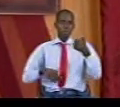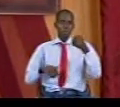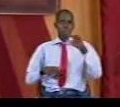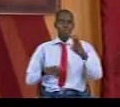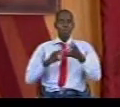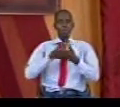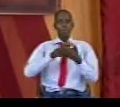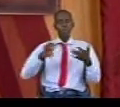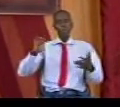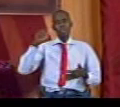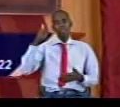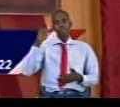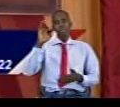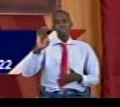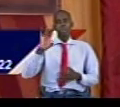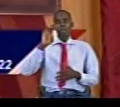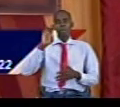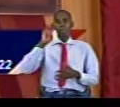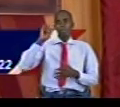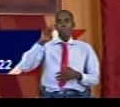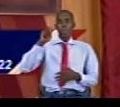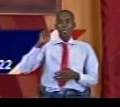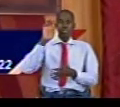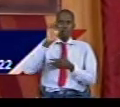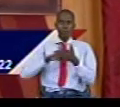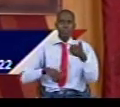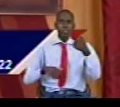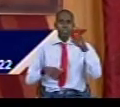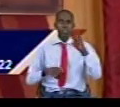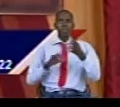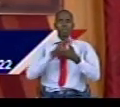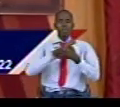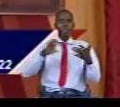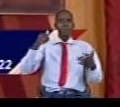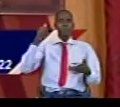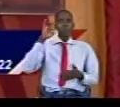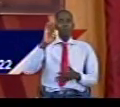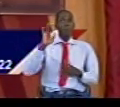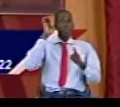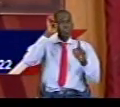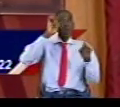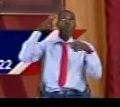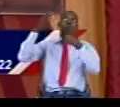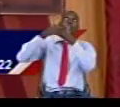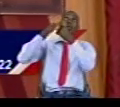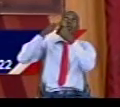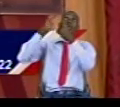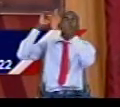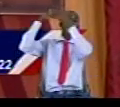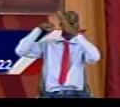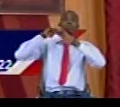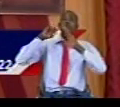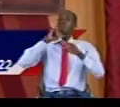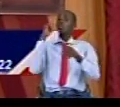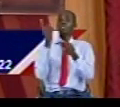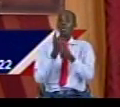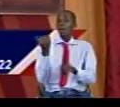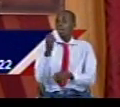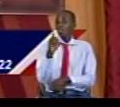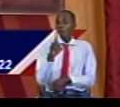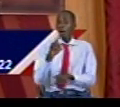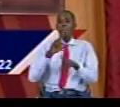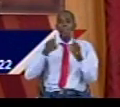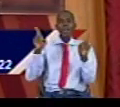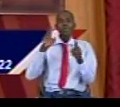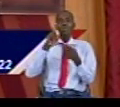verse 19. Mark chapter 16, verse 19, he went to heaven, not just anywhere in heaven, to the right-hand side of